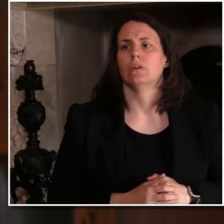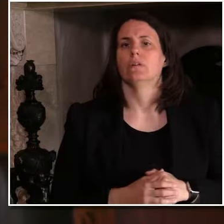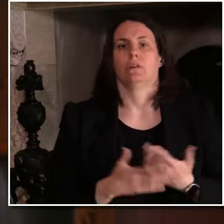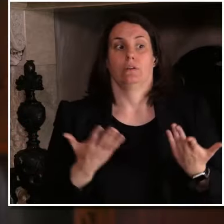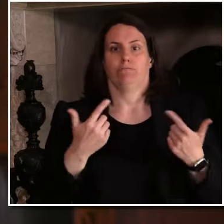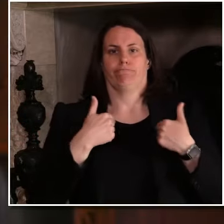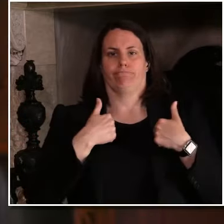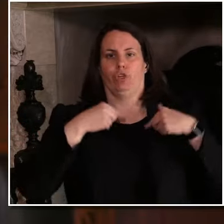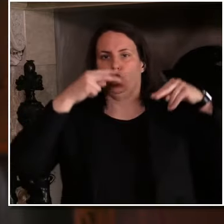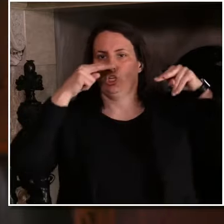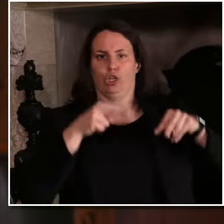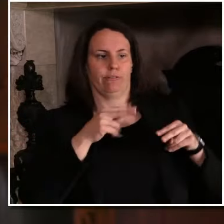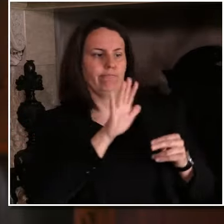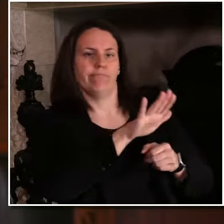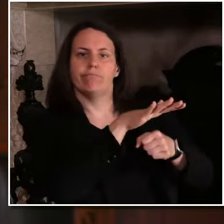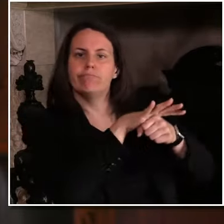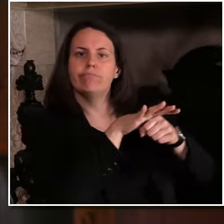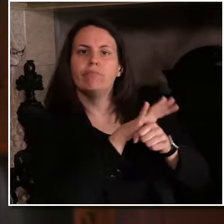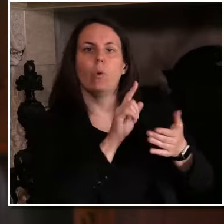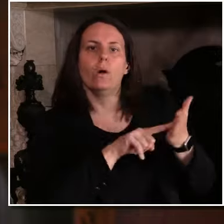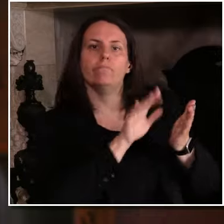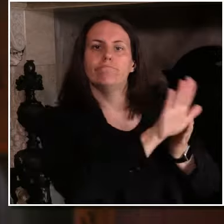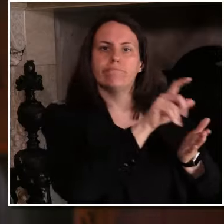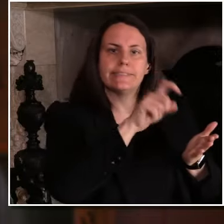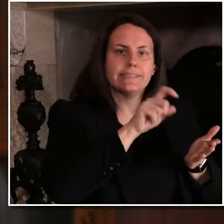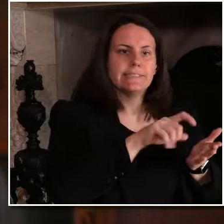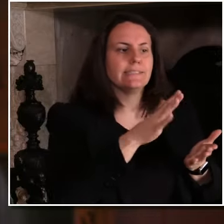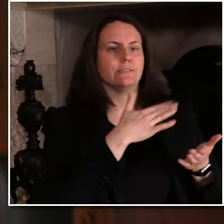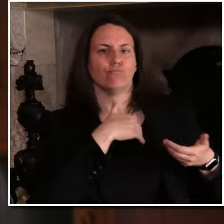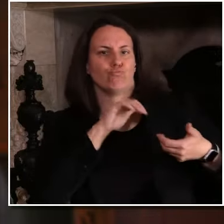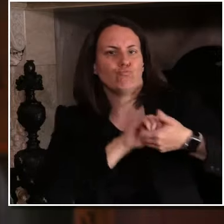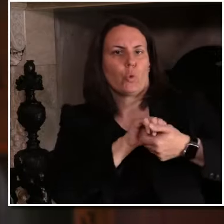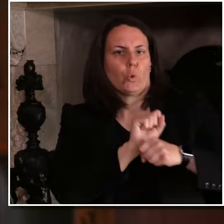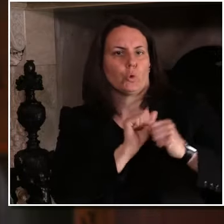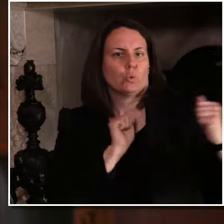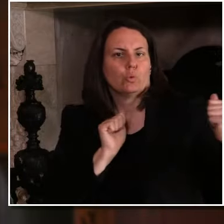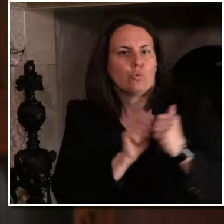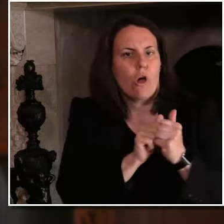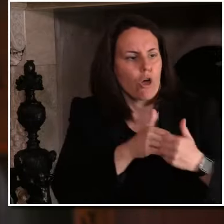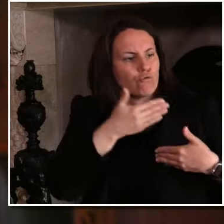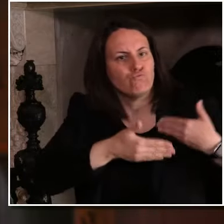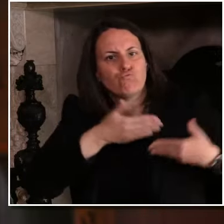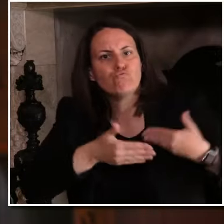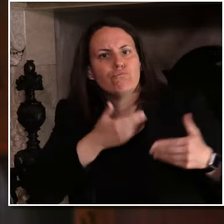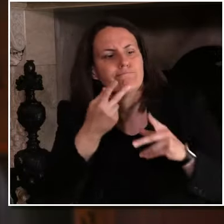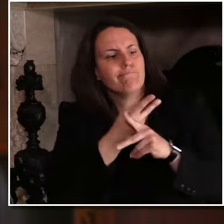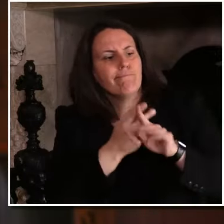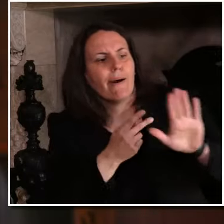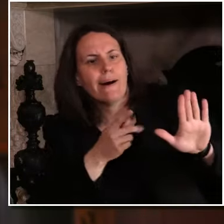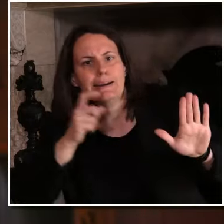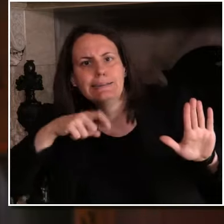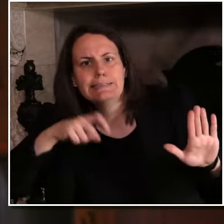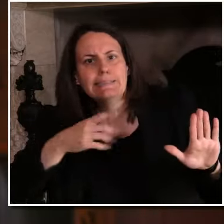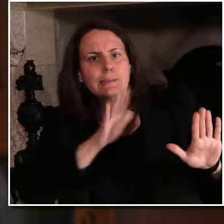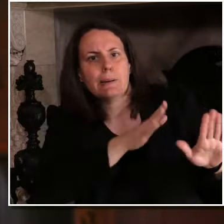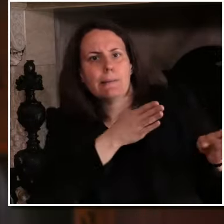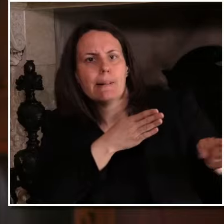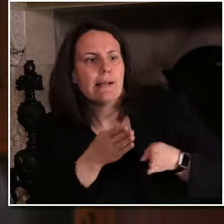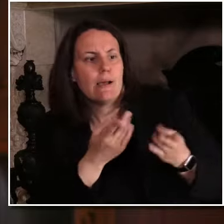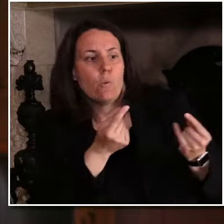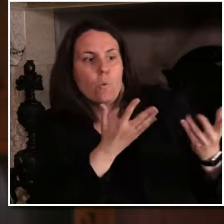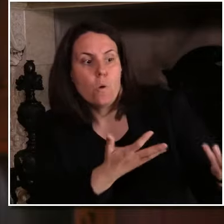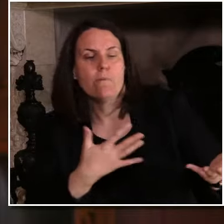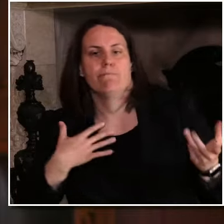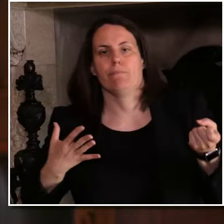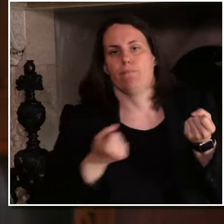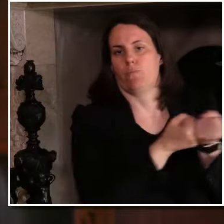efficient with our resources, being good partners with our local communities, and wrapping around and supplementing the kinds of